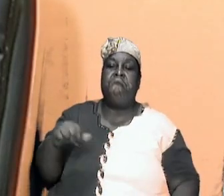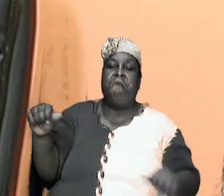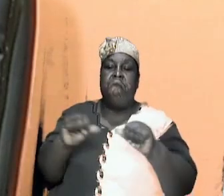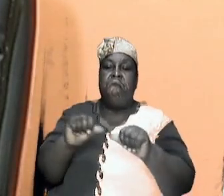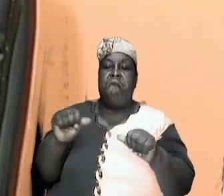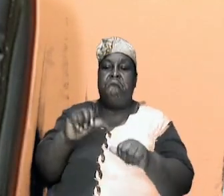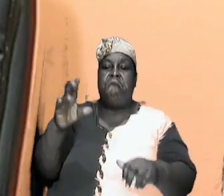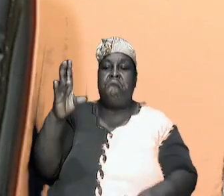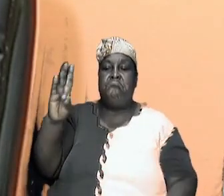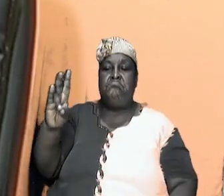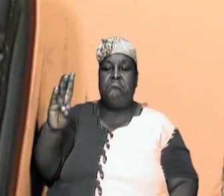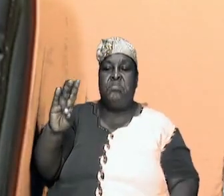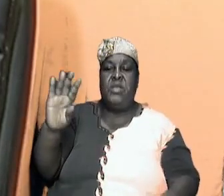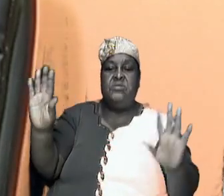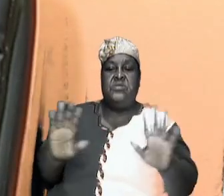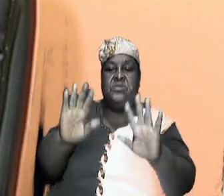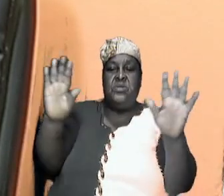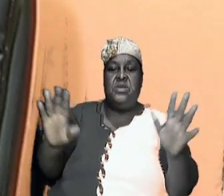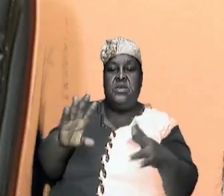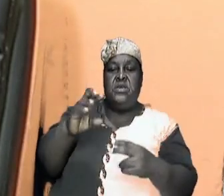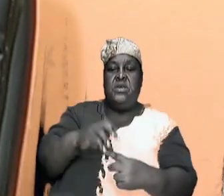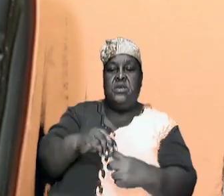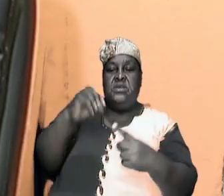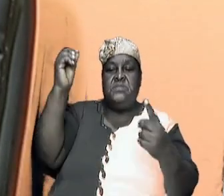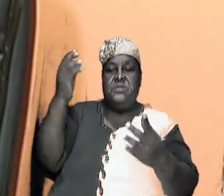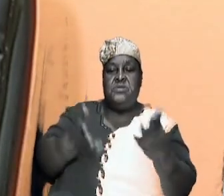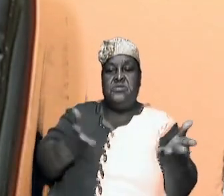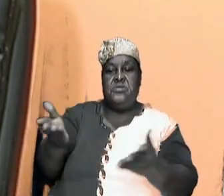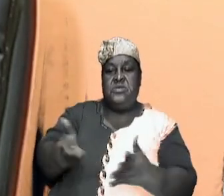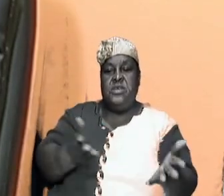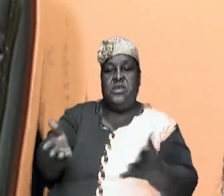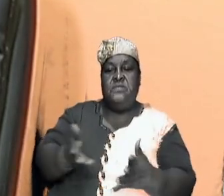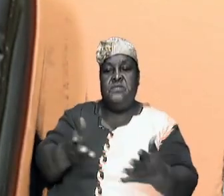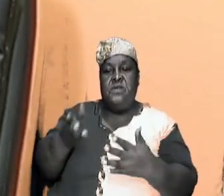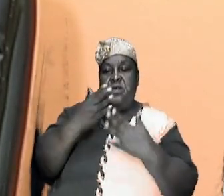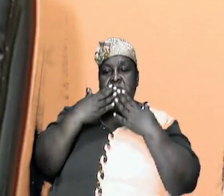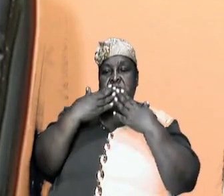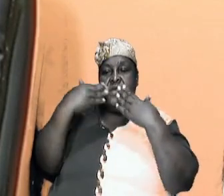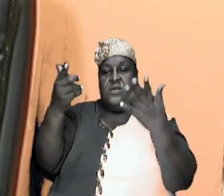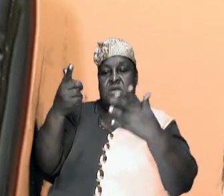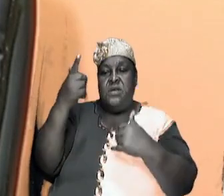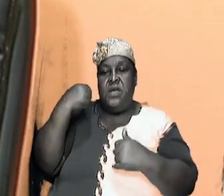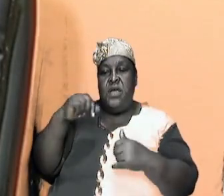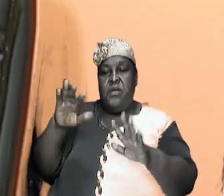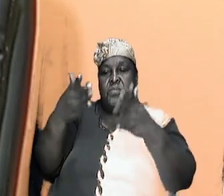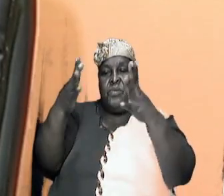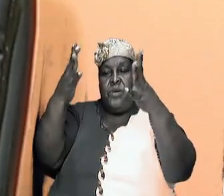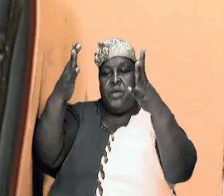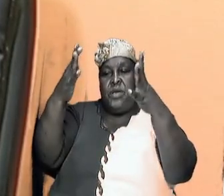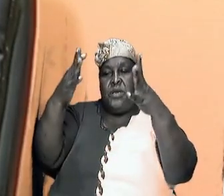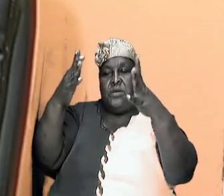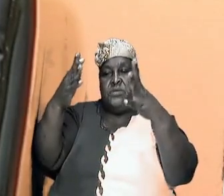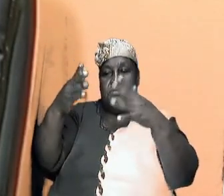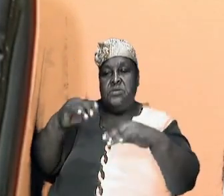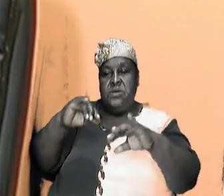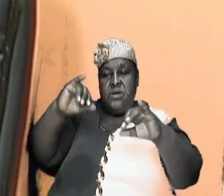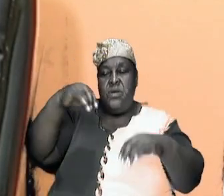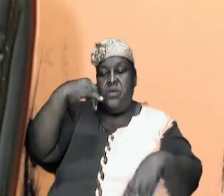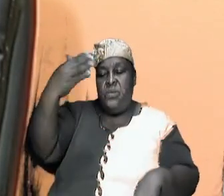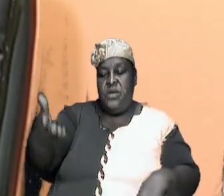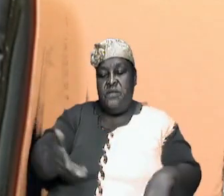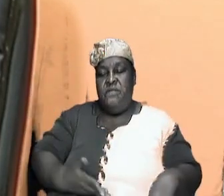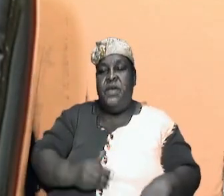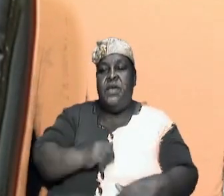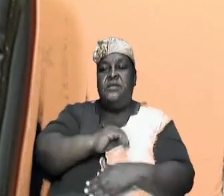August 7th, that's a Sunday, there'll be a special service of thanksgiving and praise. And we are inviting you to